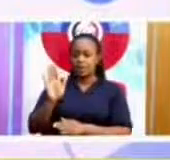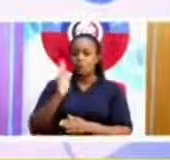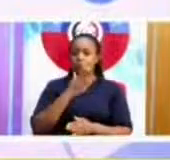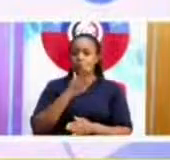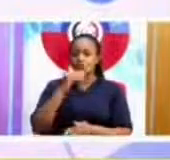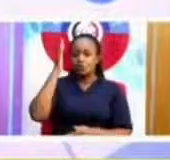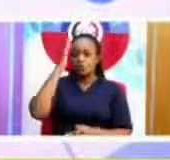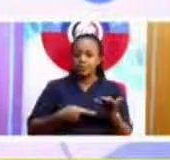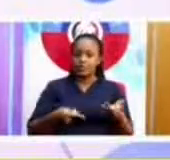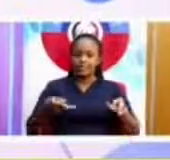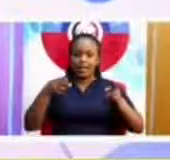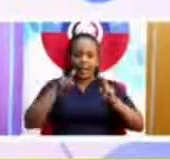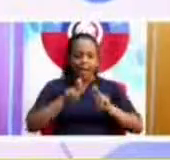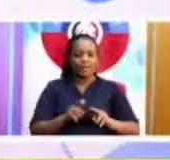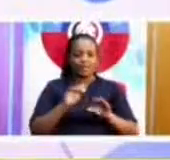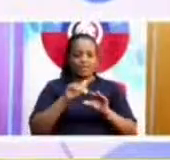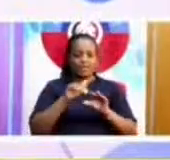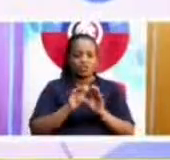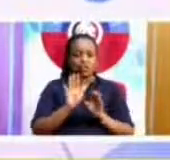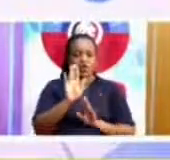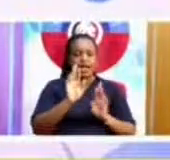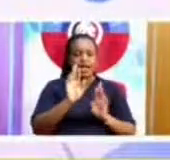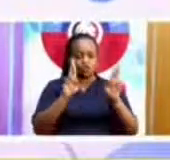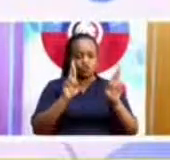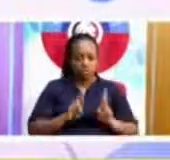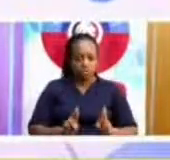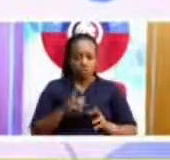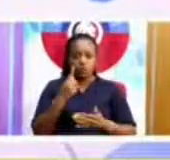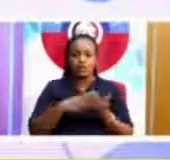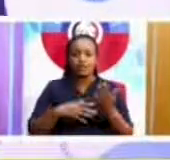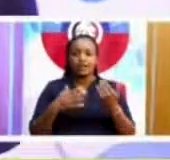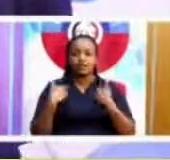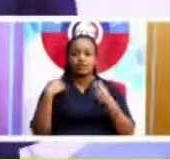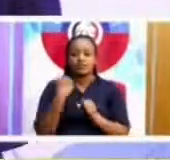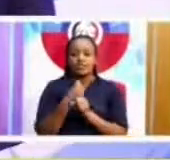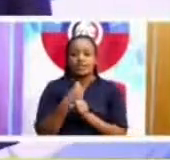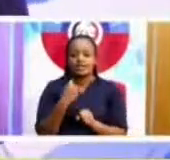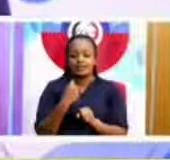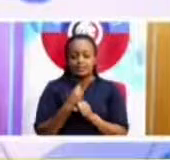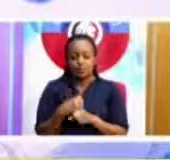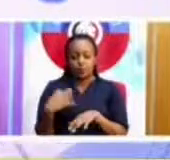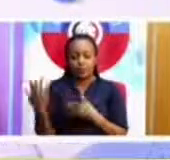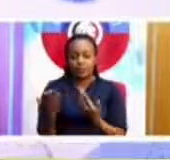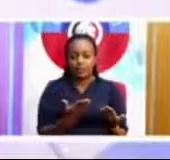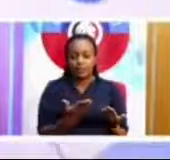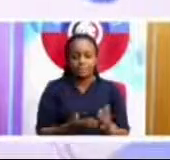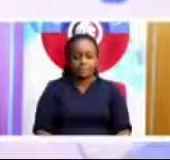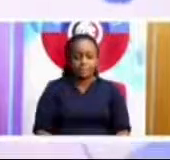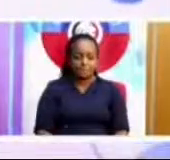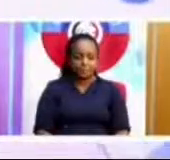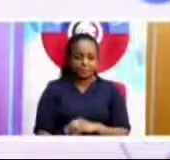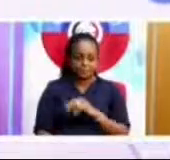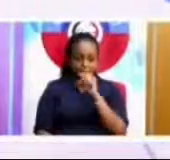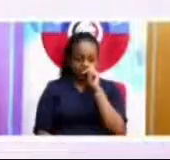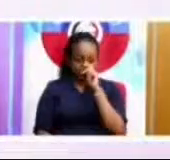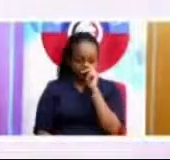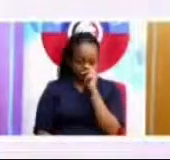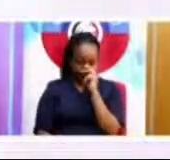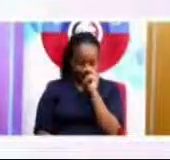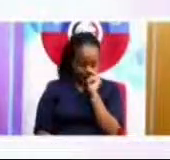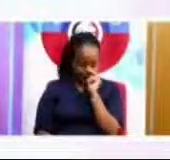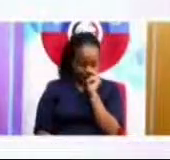some of the strategies are that you've put in place at this time. Karibu sana, welcome. Thank you very much. Thank you very